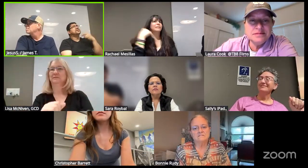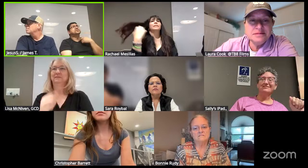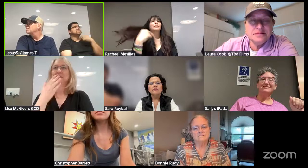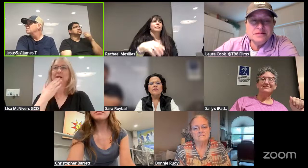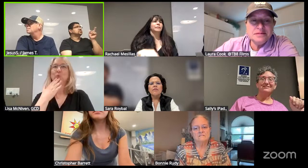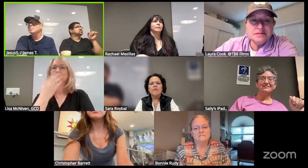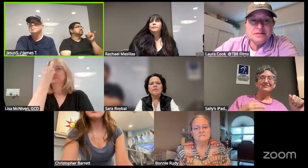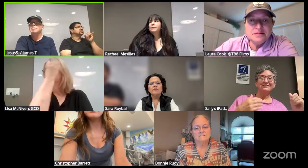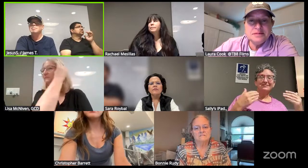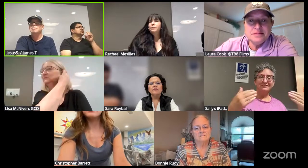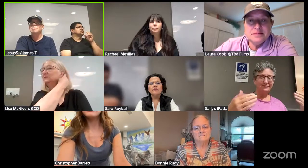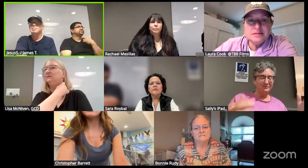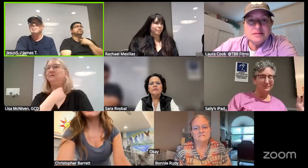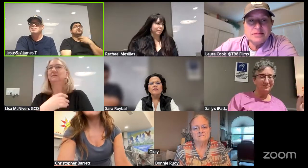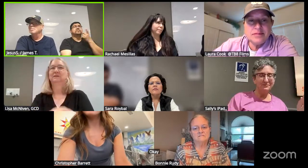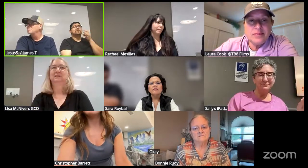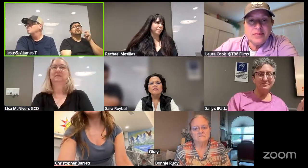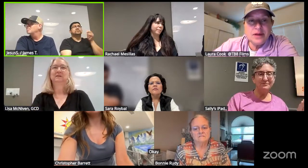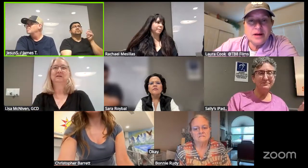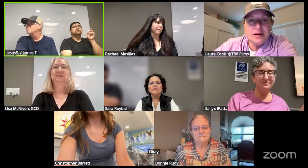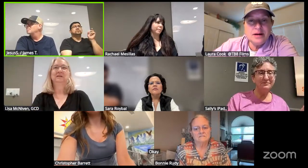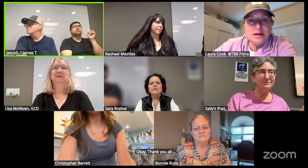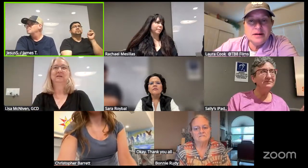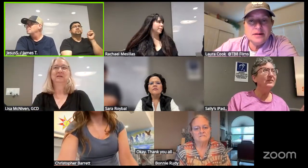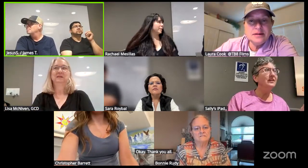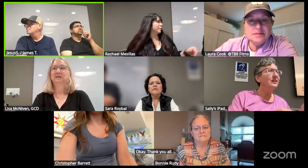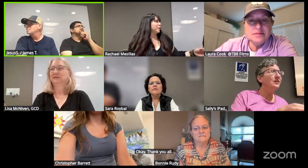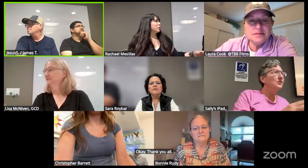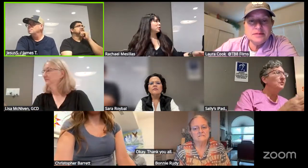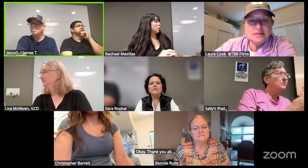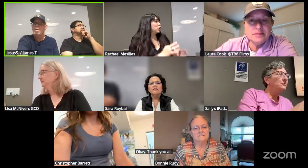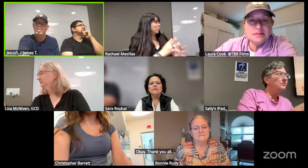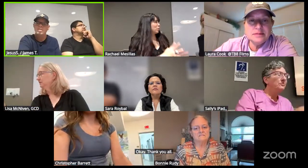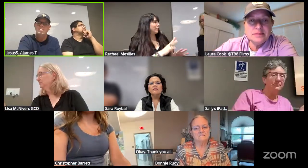Okay. Thank you all.